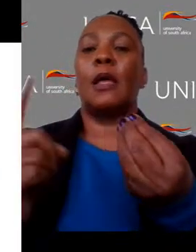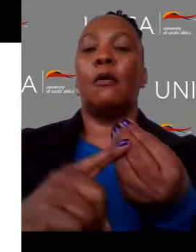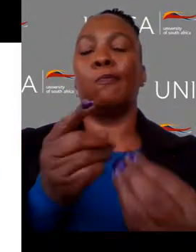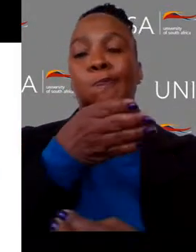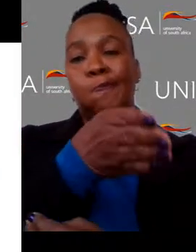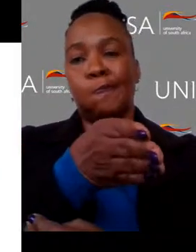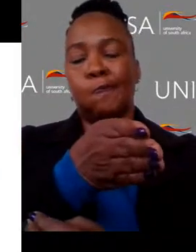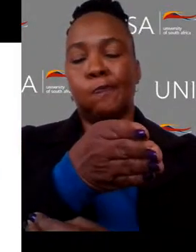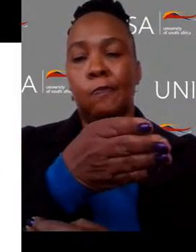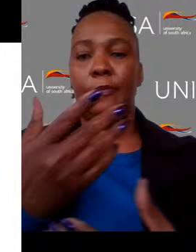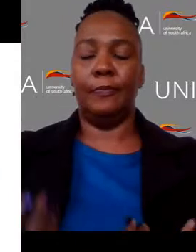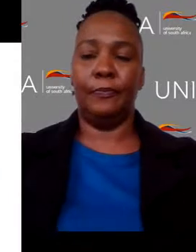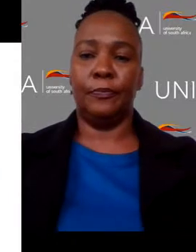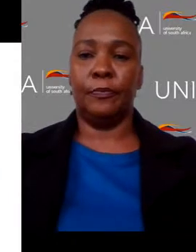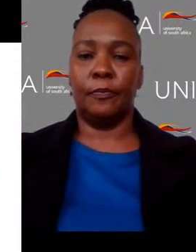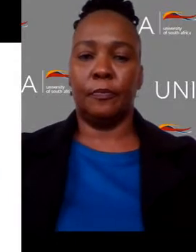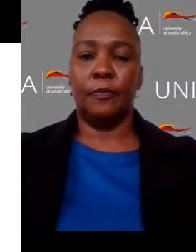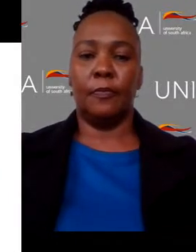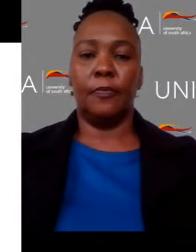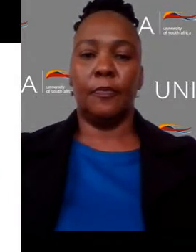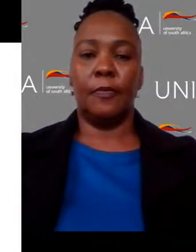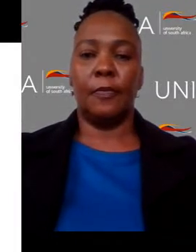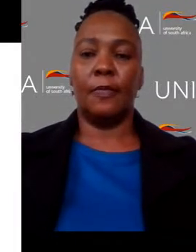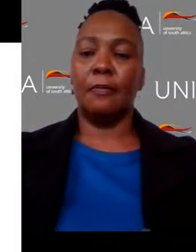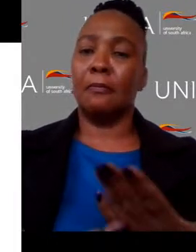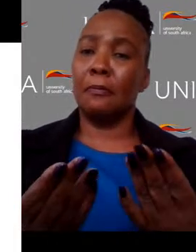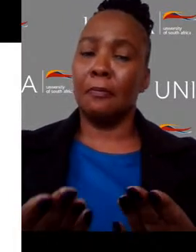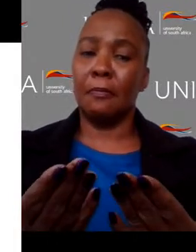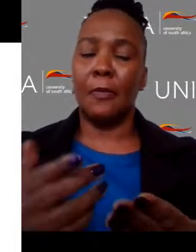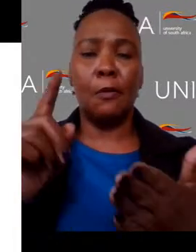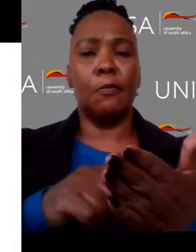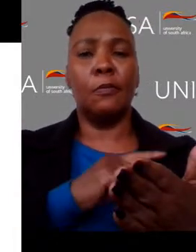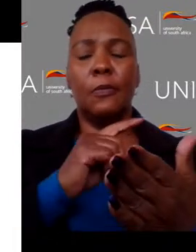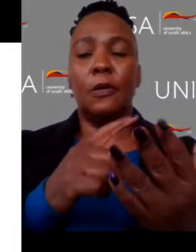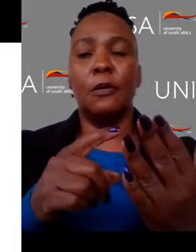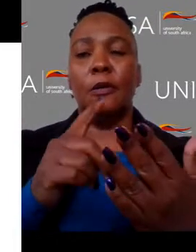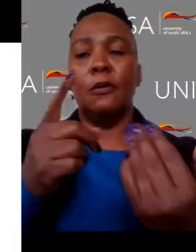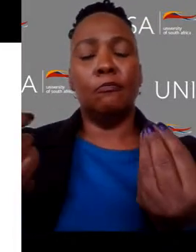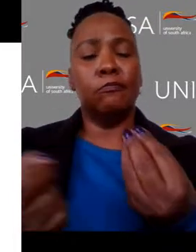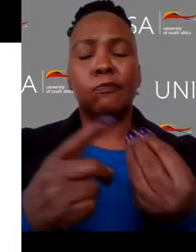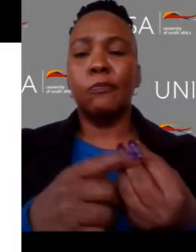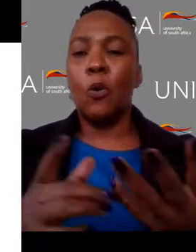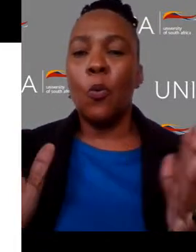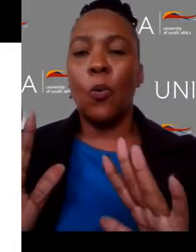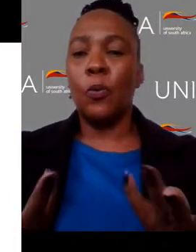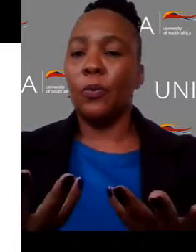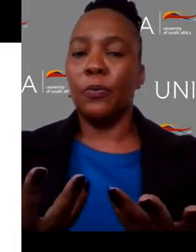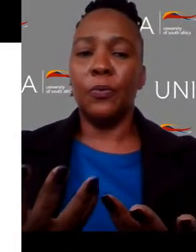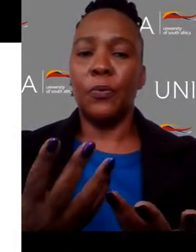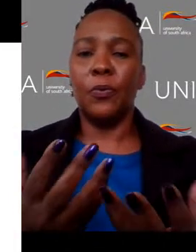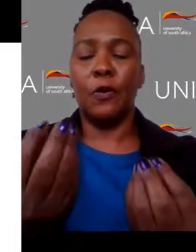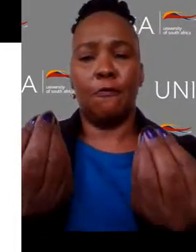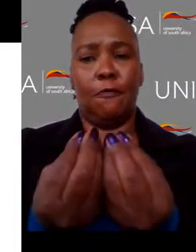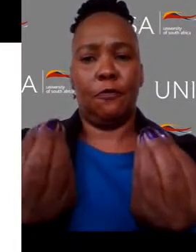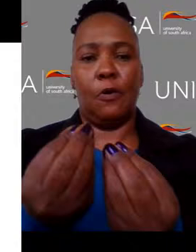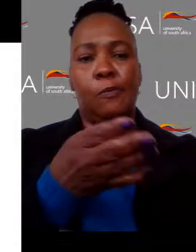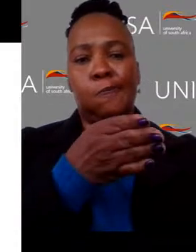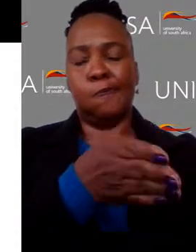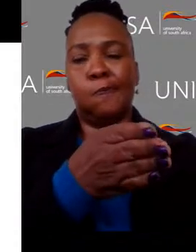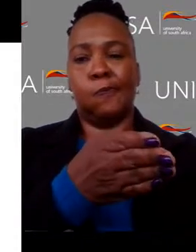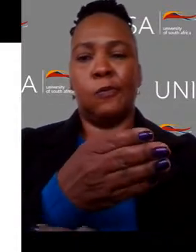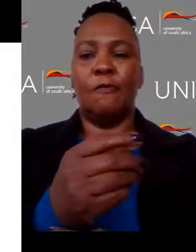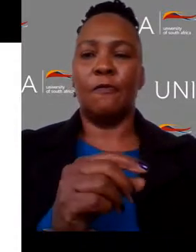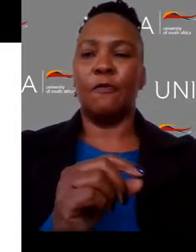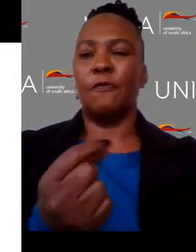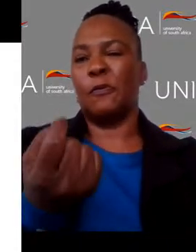in place. What types of sanctions? There are quite a few, from minor